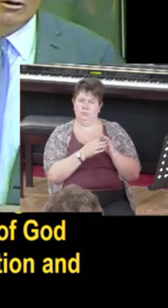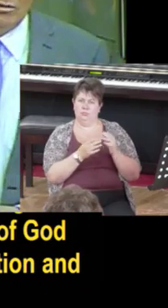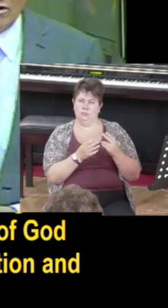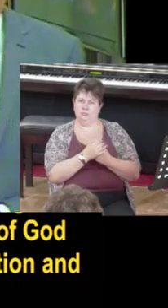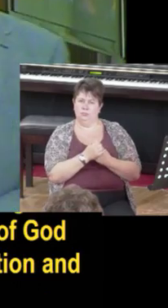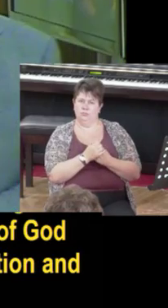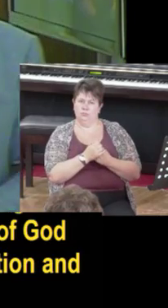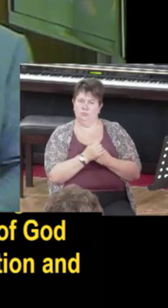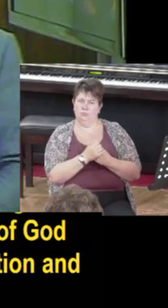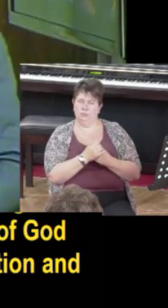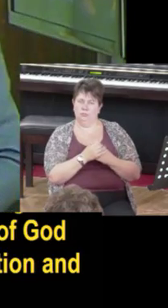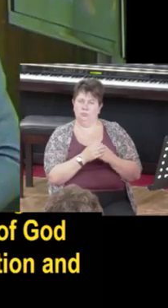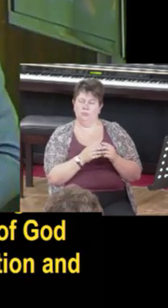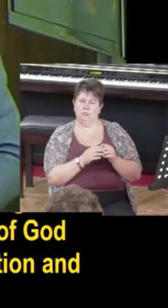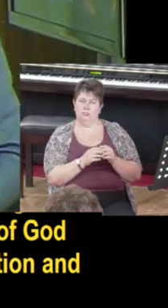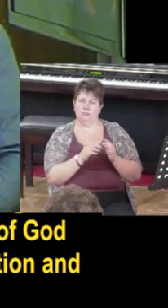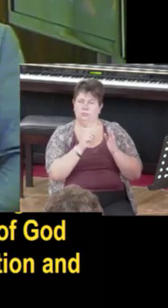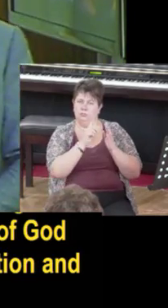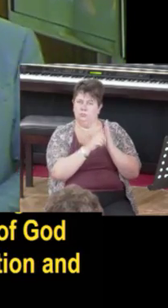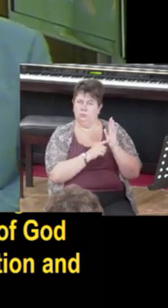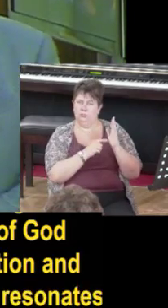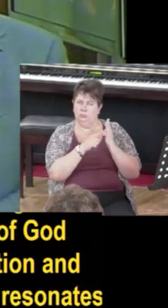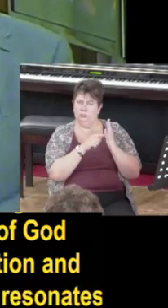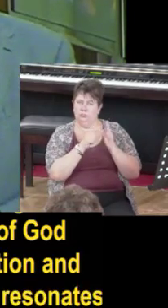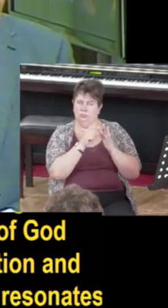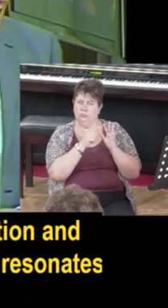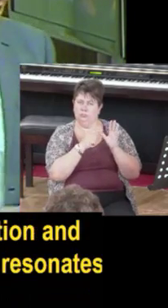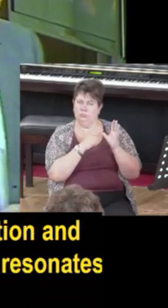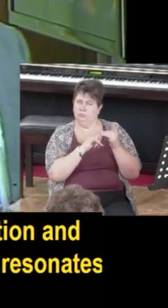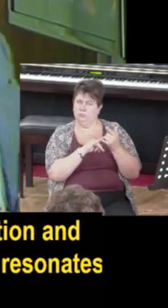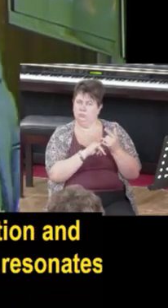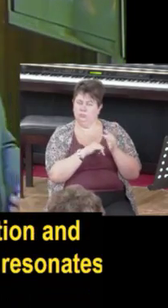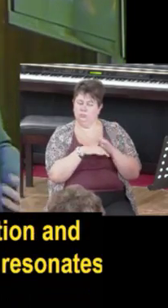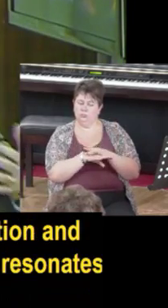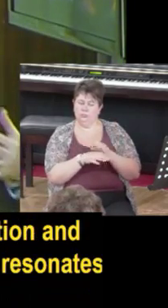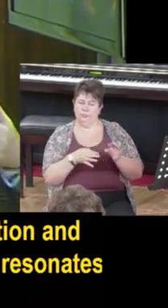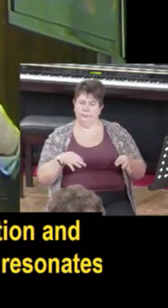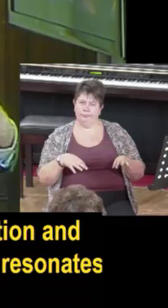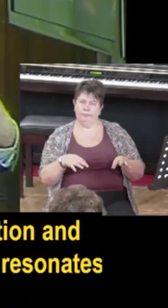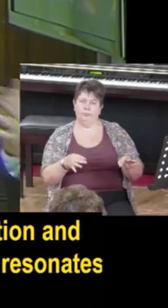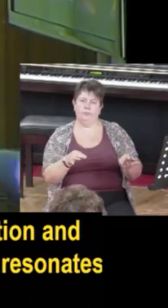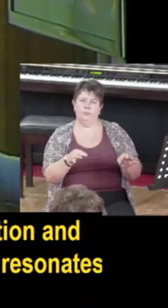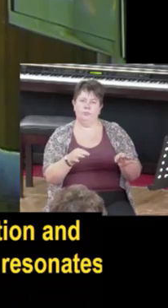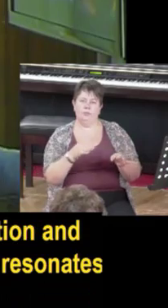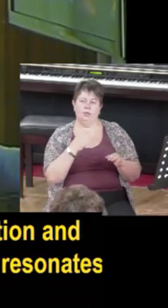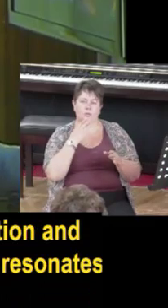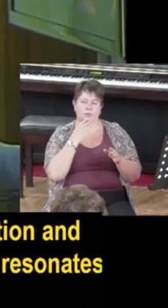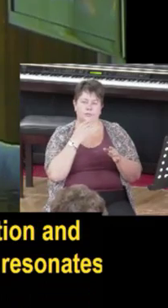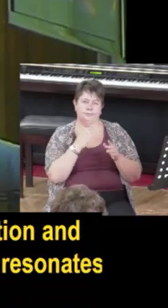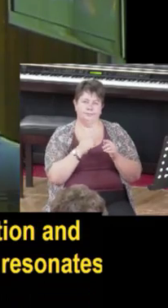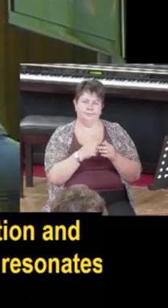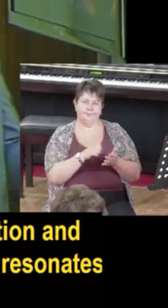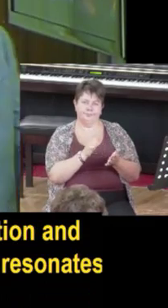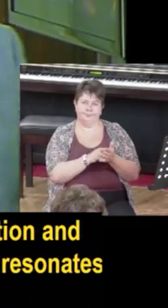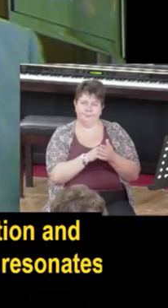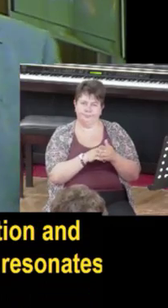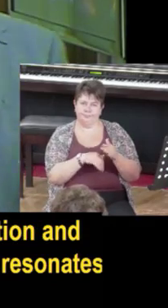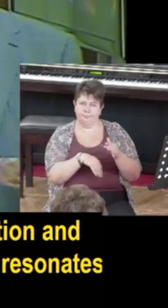We bring to mind the betrayal in the Garden of Gethsemane, when Judas Iscariot approached